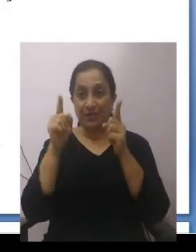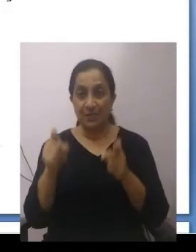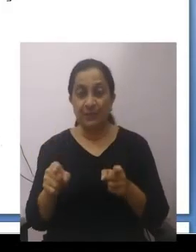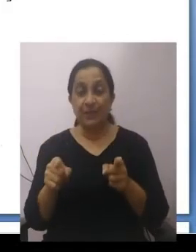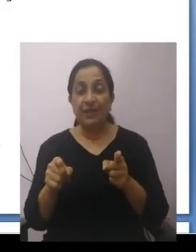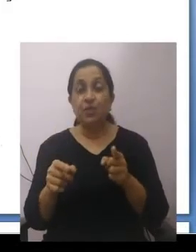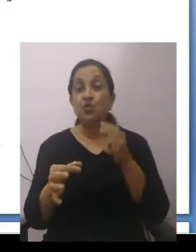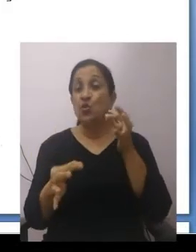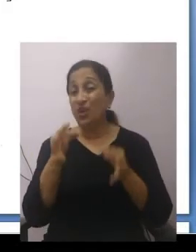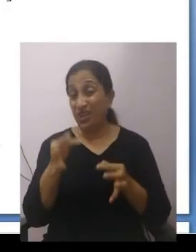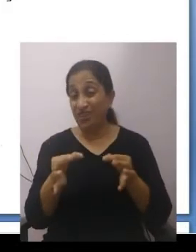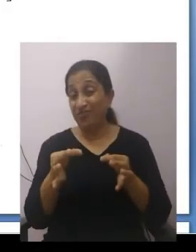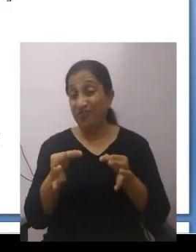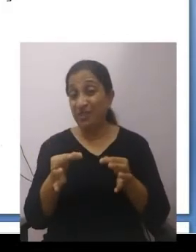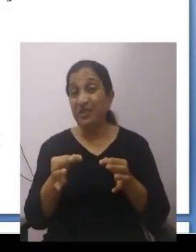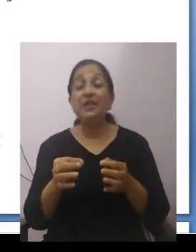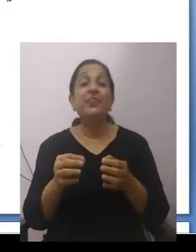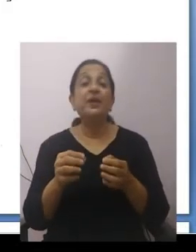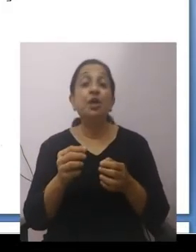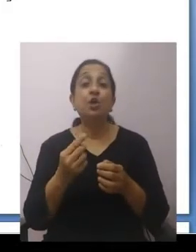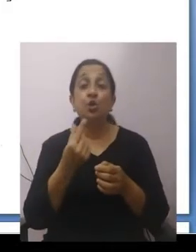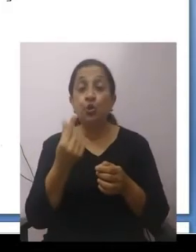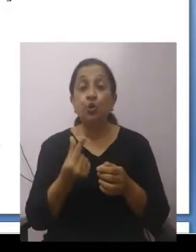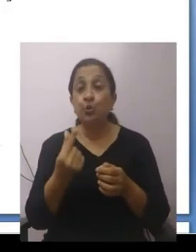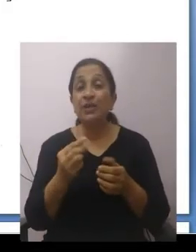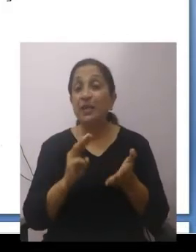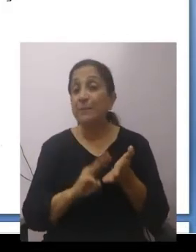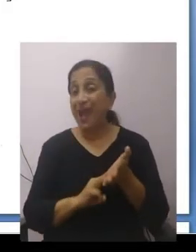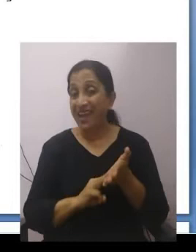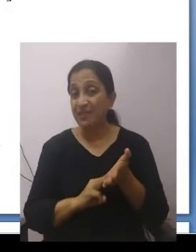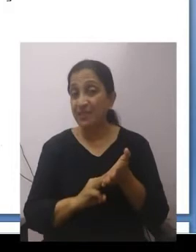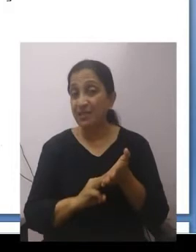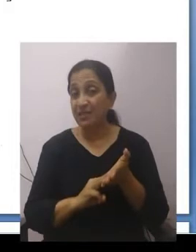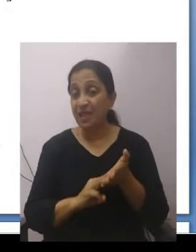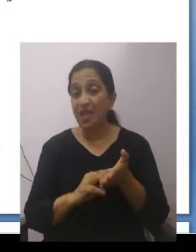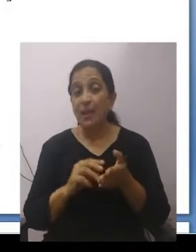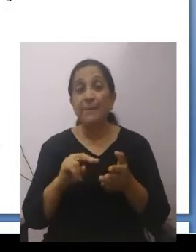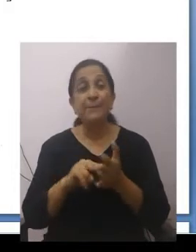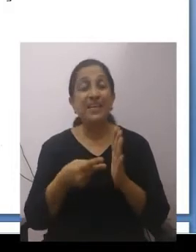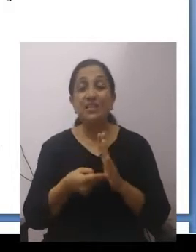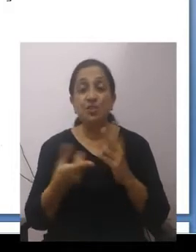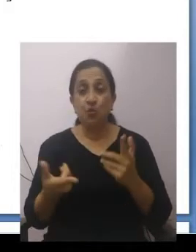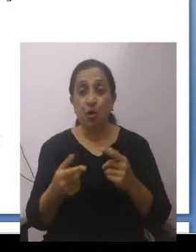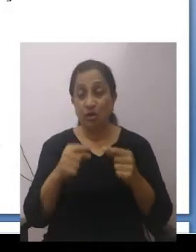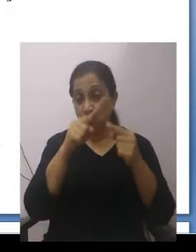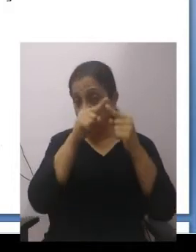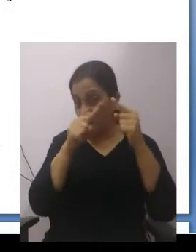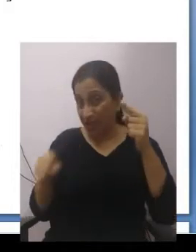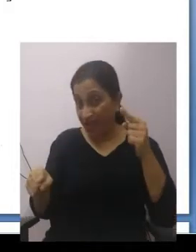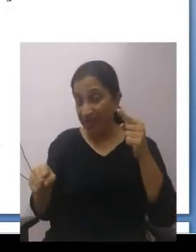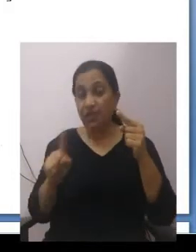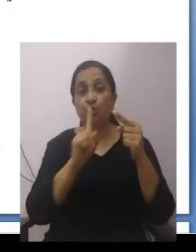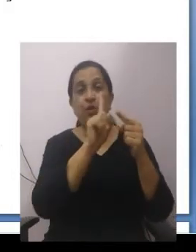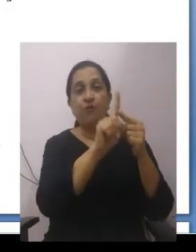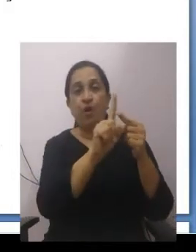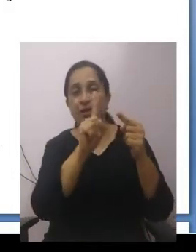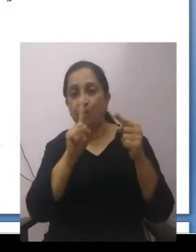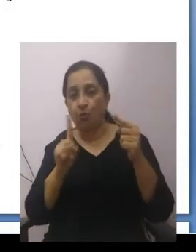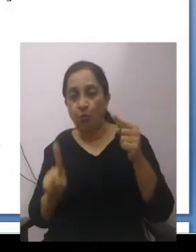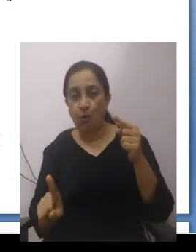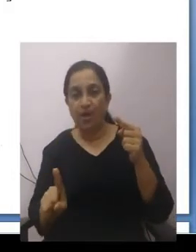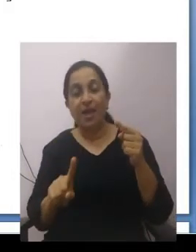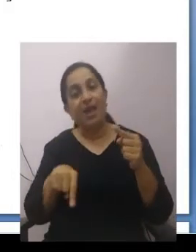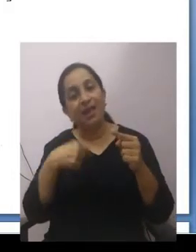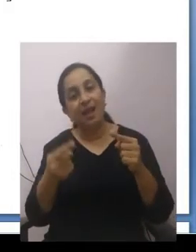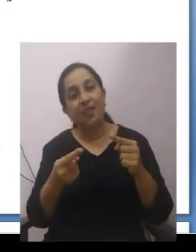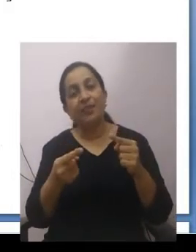a unit matrix, definition of unit matrix is when the diagonal elements are 1 and rest of the elements are